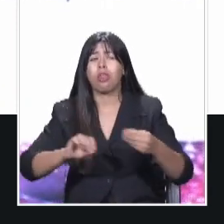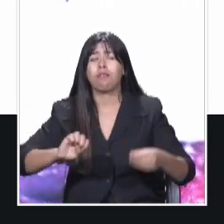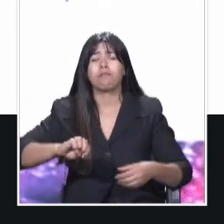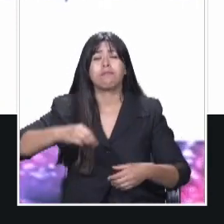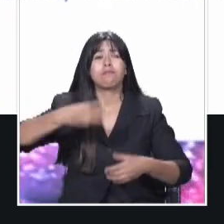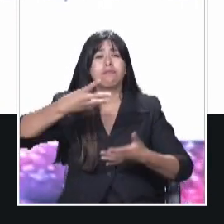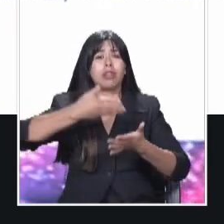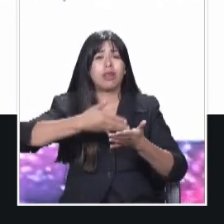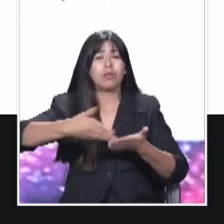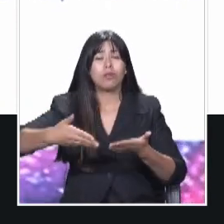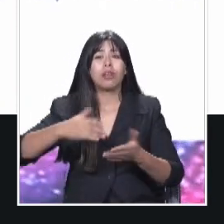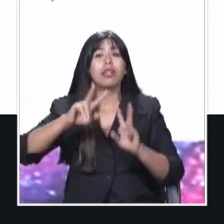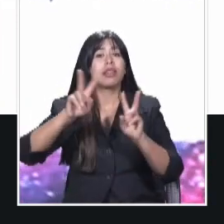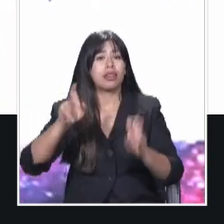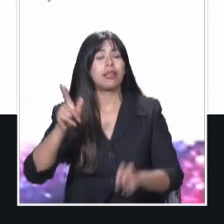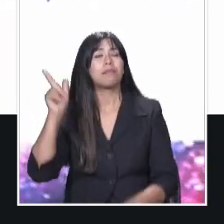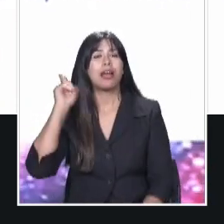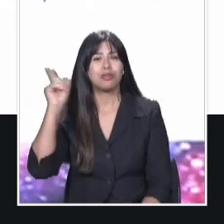So,